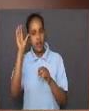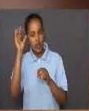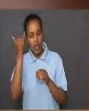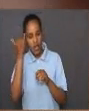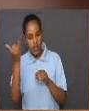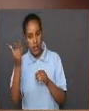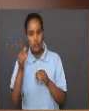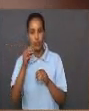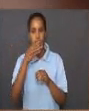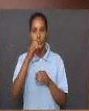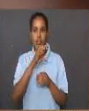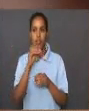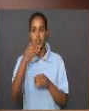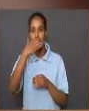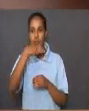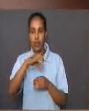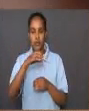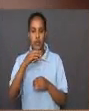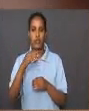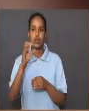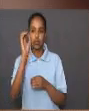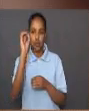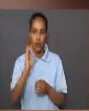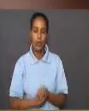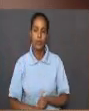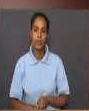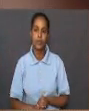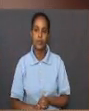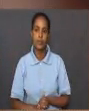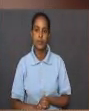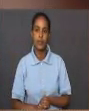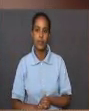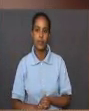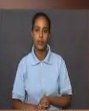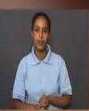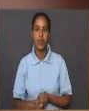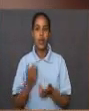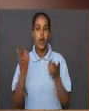ideal solution, the heat of solution is 0.